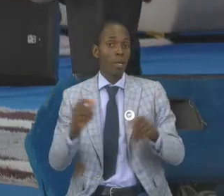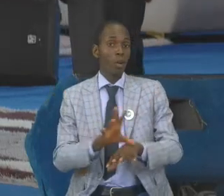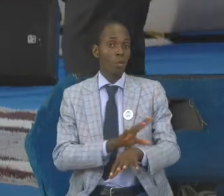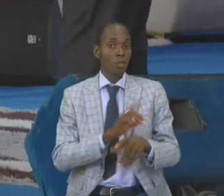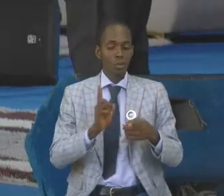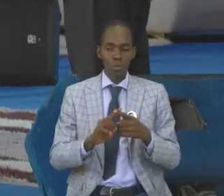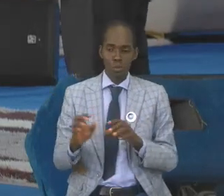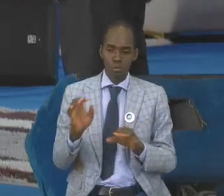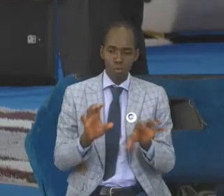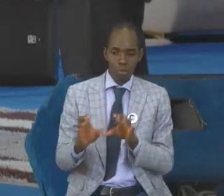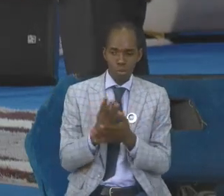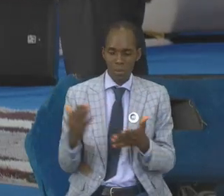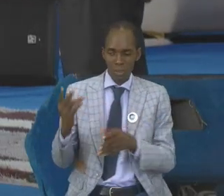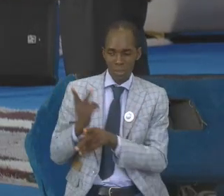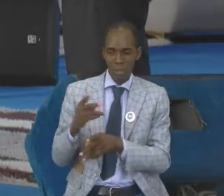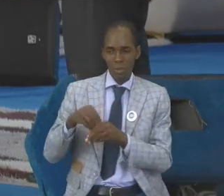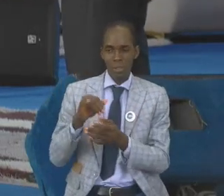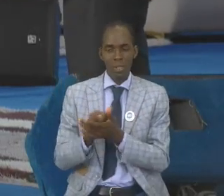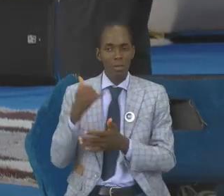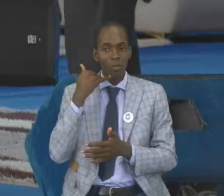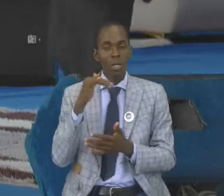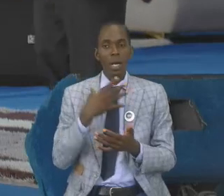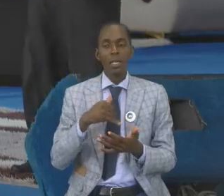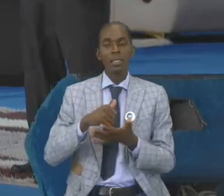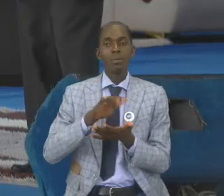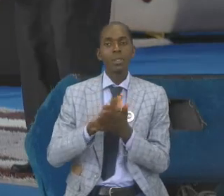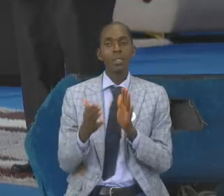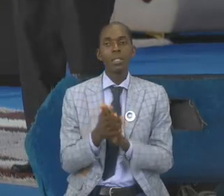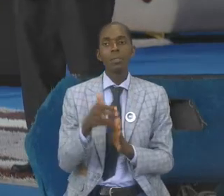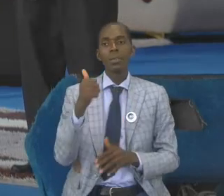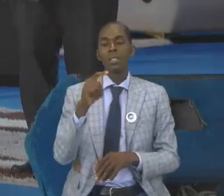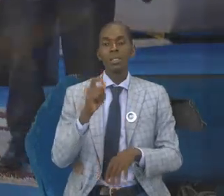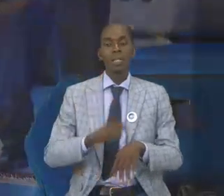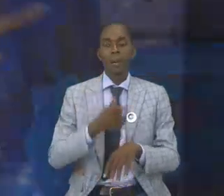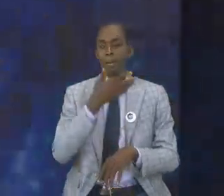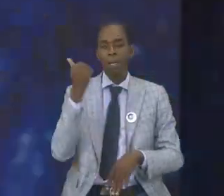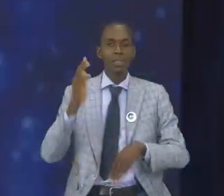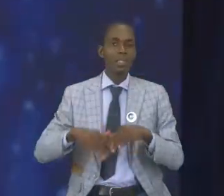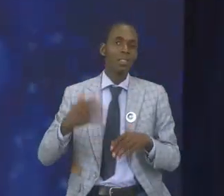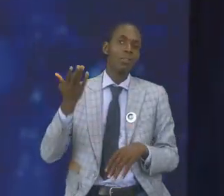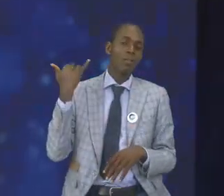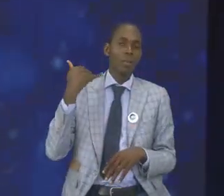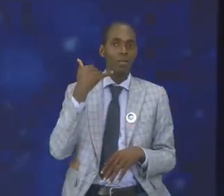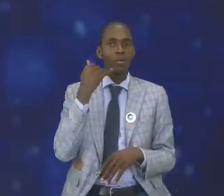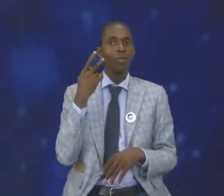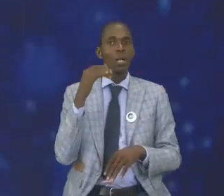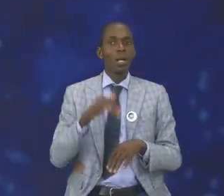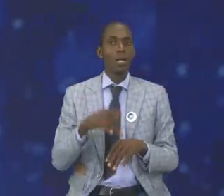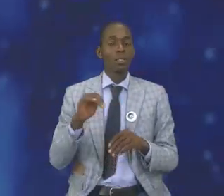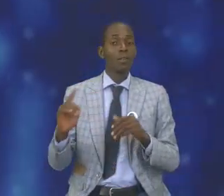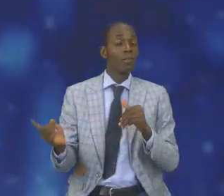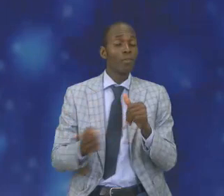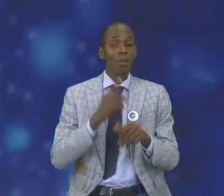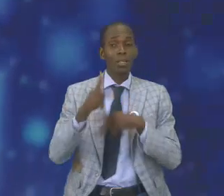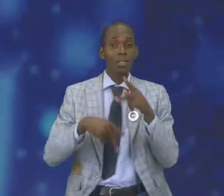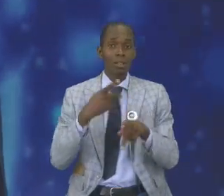they became 10 times better. Look at aviation and look at aeroplane. The first kind of aeroplane